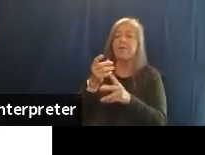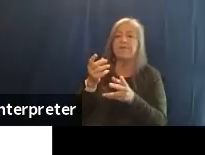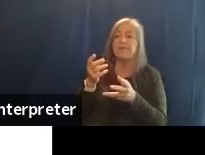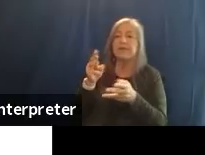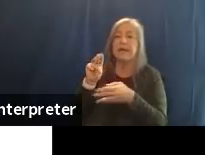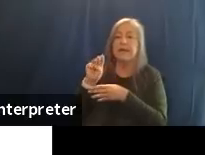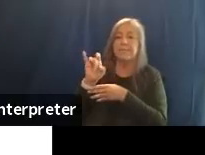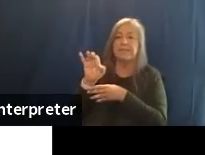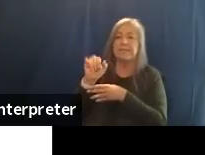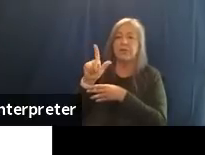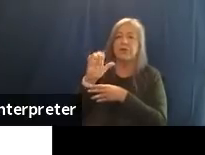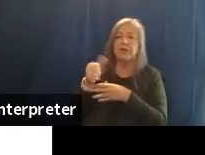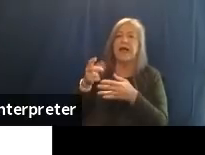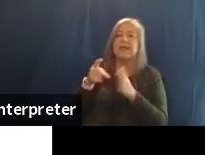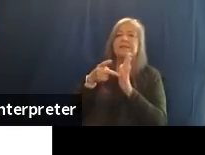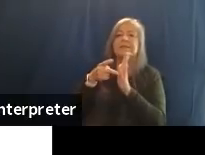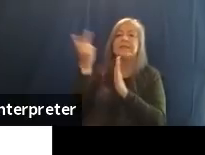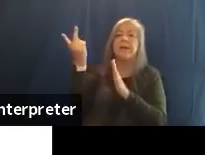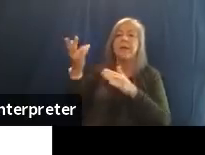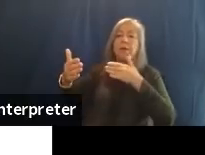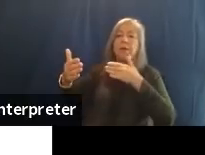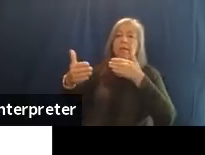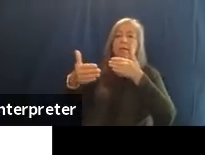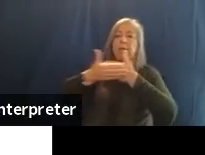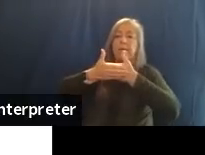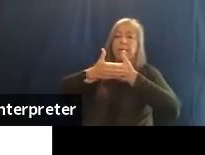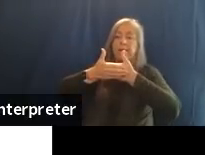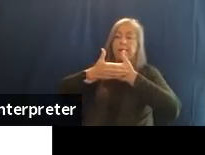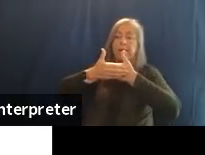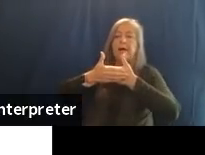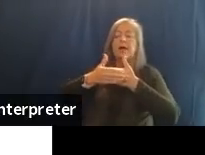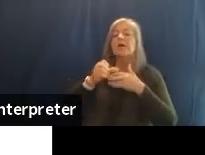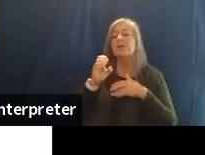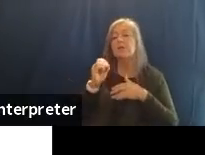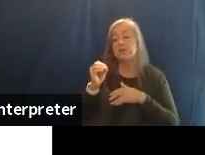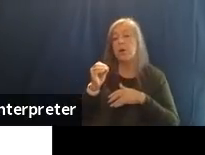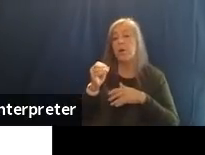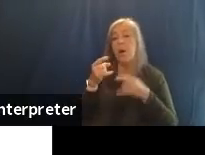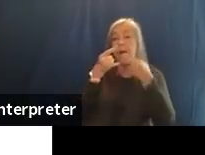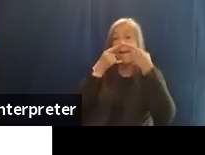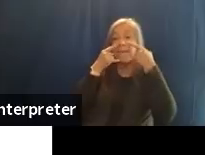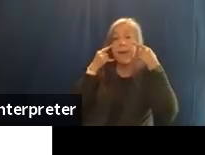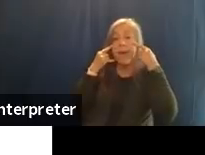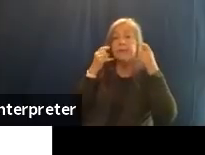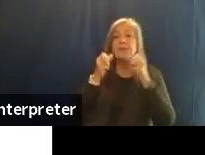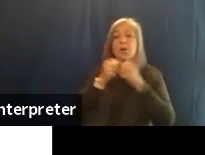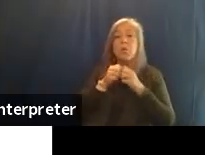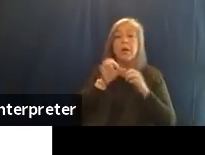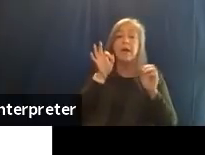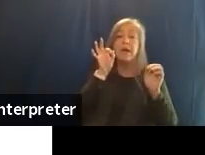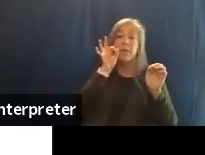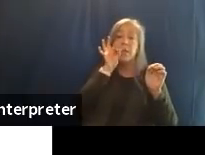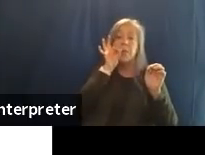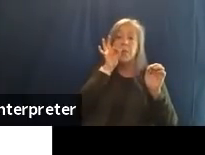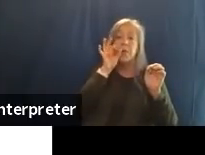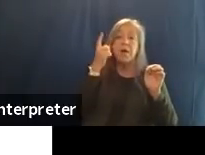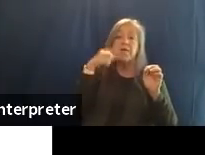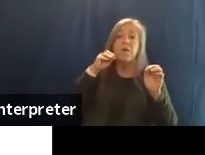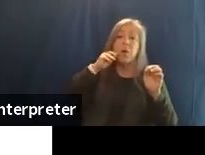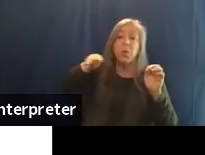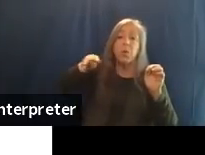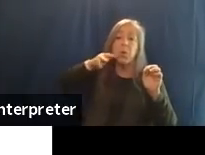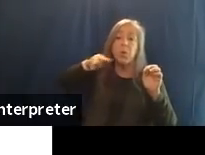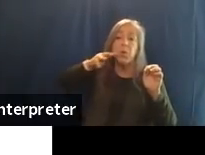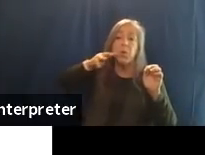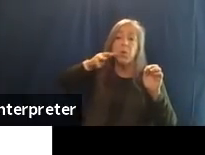so the one exception to this is a mask with an exhalation valve. Those are definitely not approved, kind of defeats the